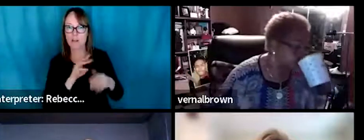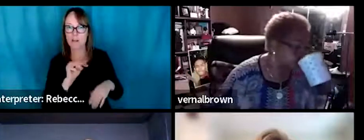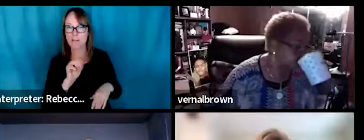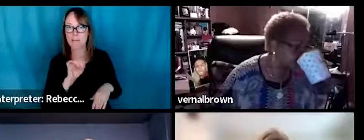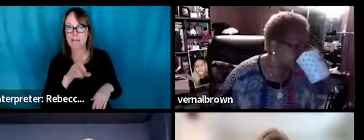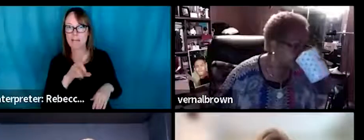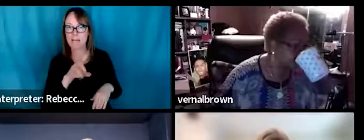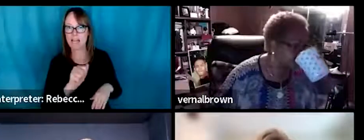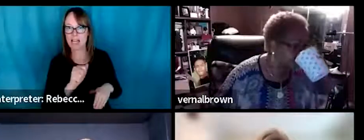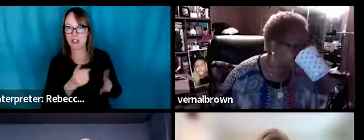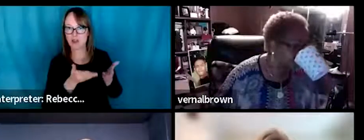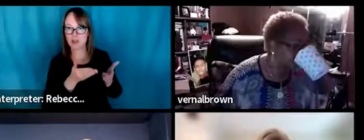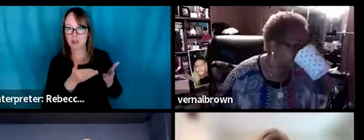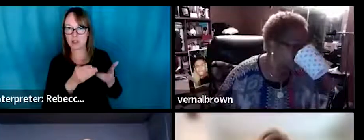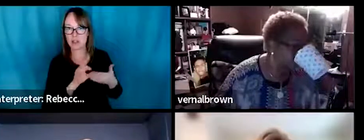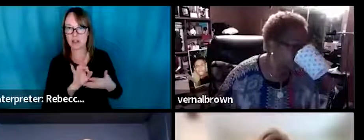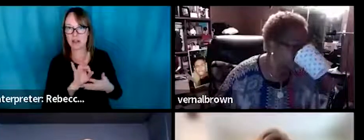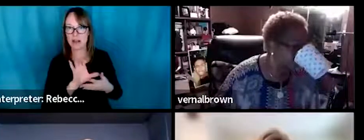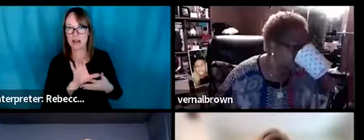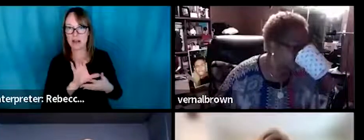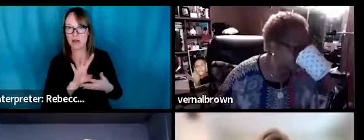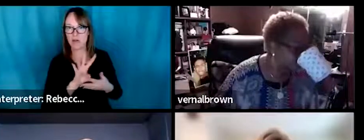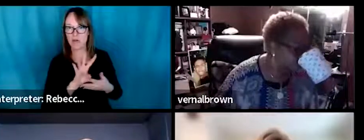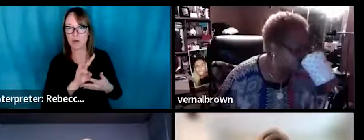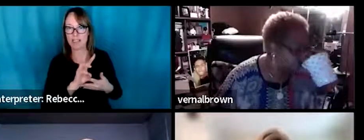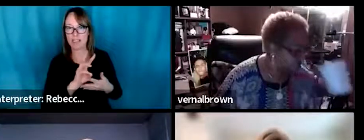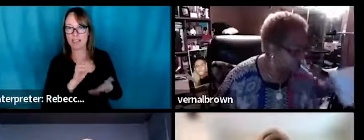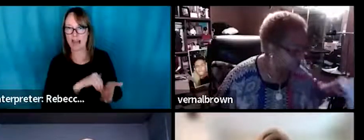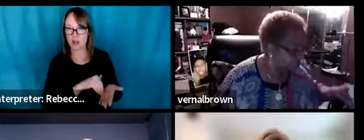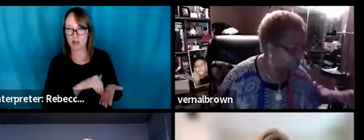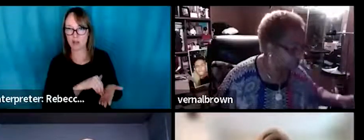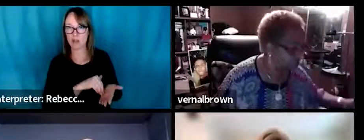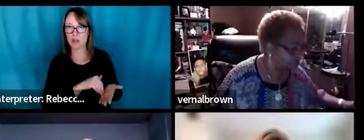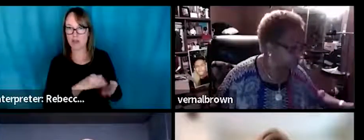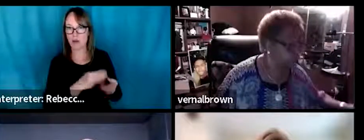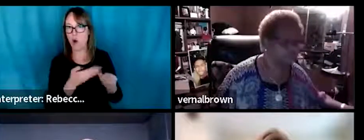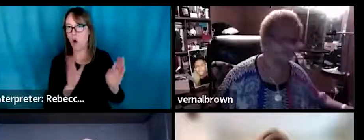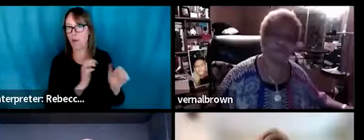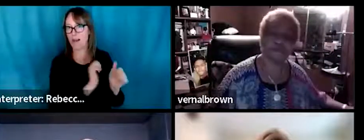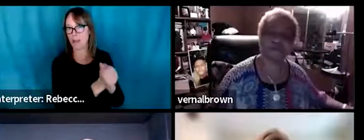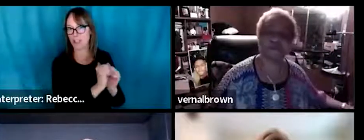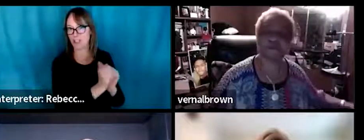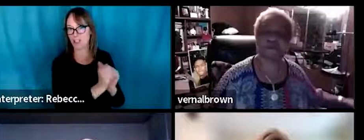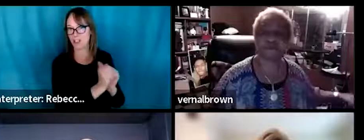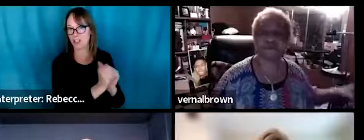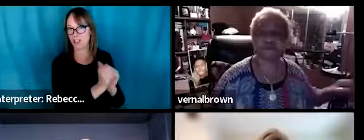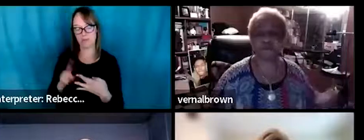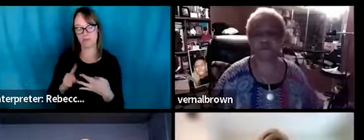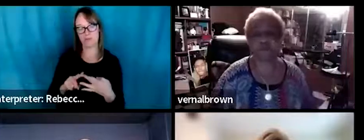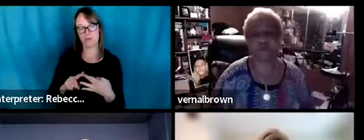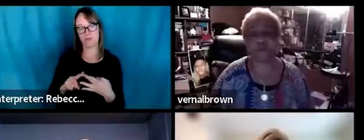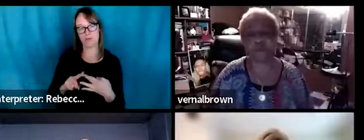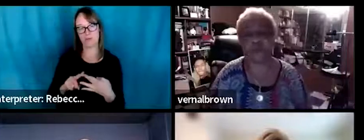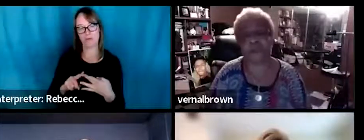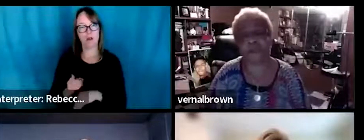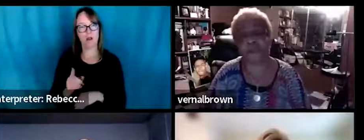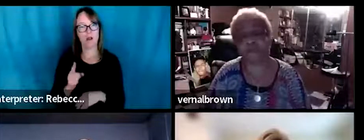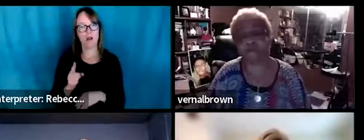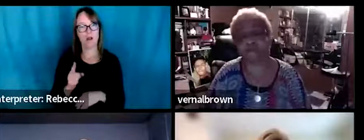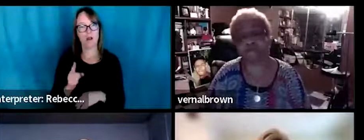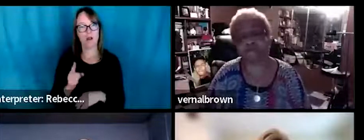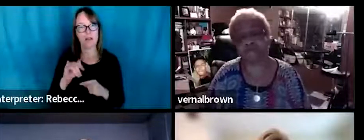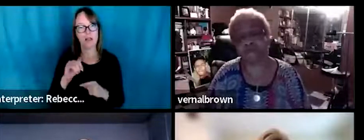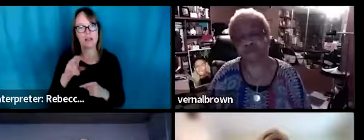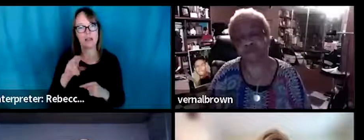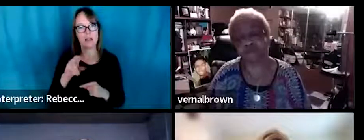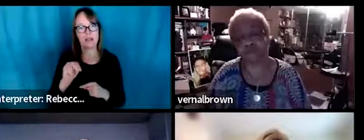So that was 846,000. That was an open competition. Another one was just over $500,000. That was bus and